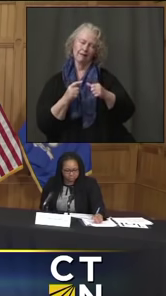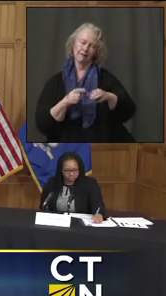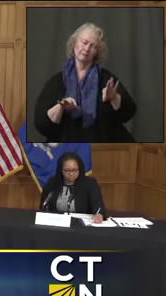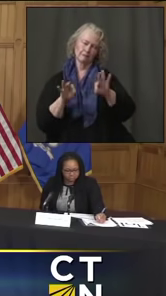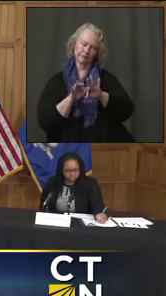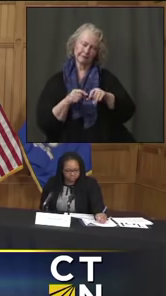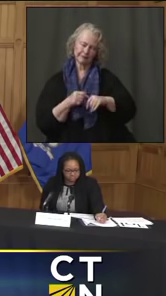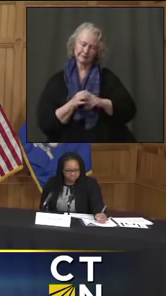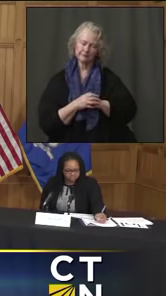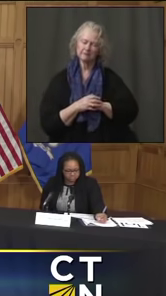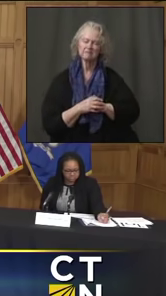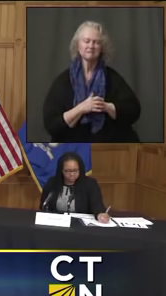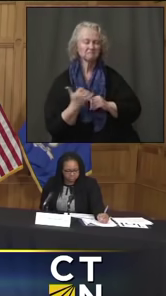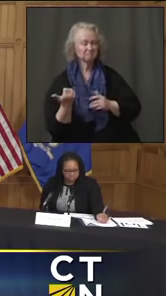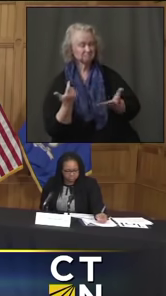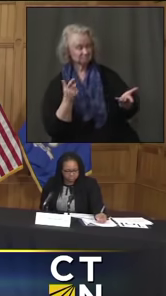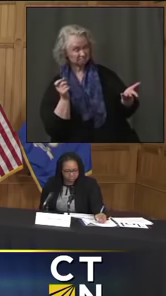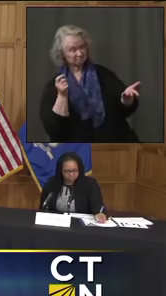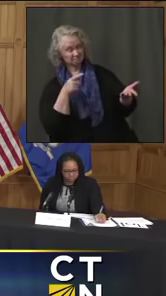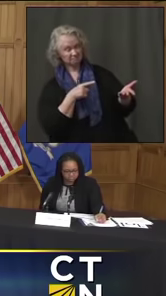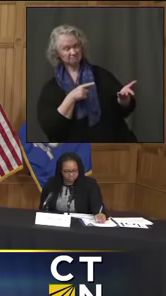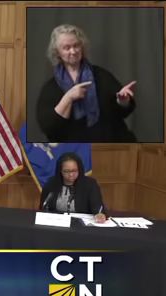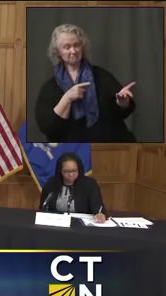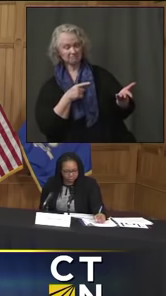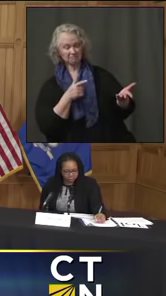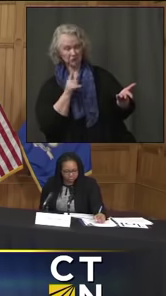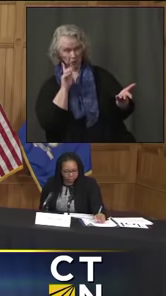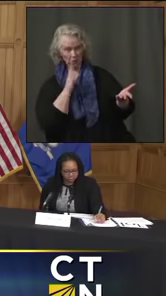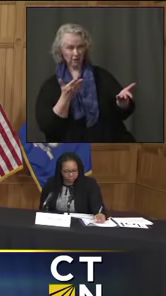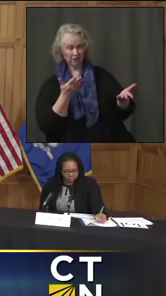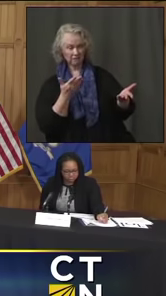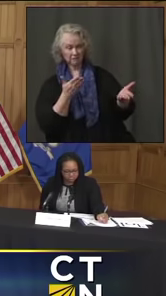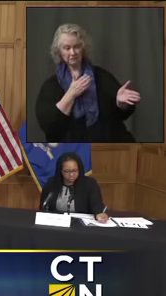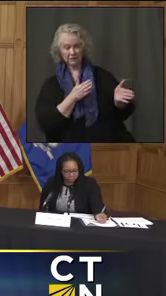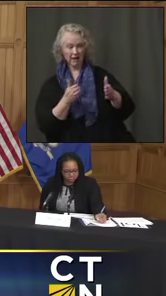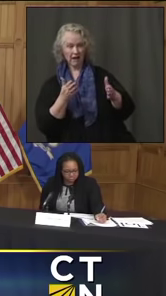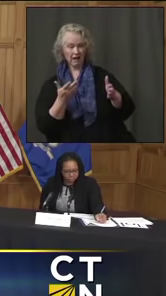And Governor, is it too early to ask you whether there's a reopening